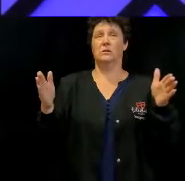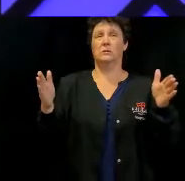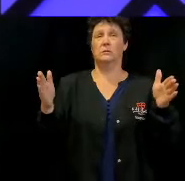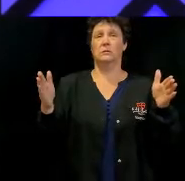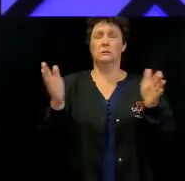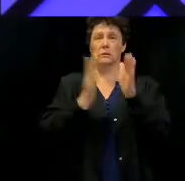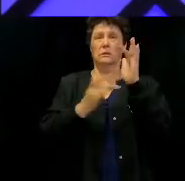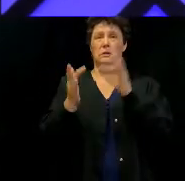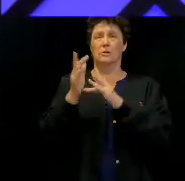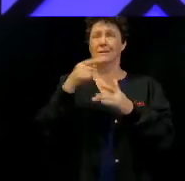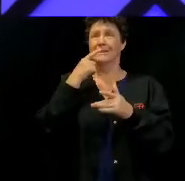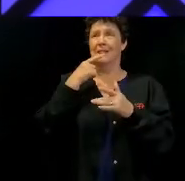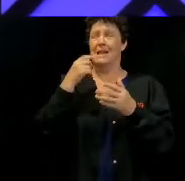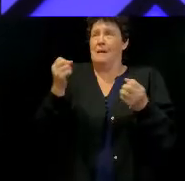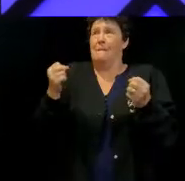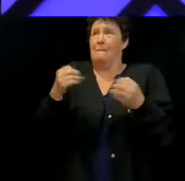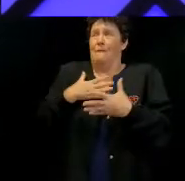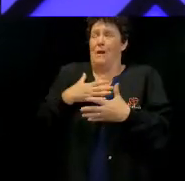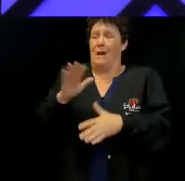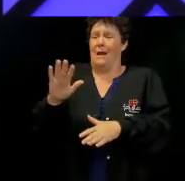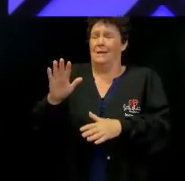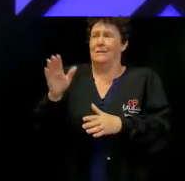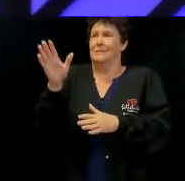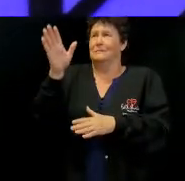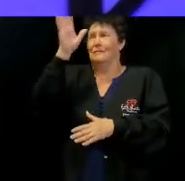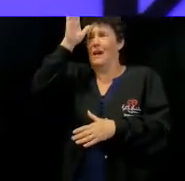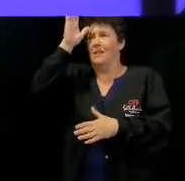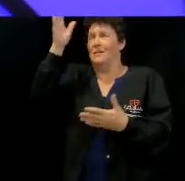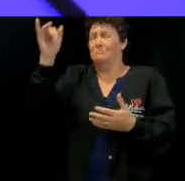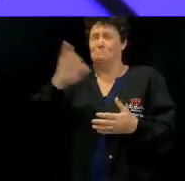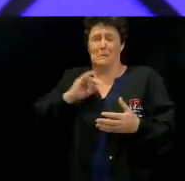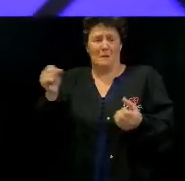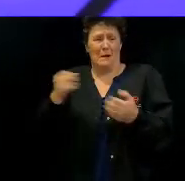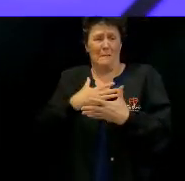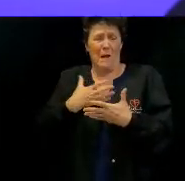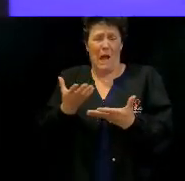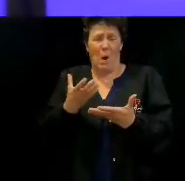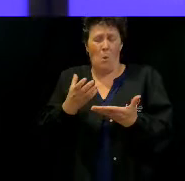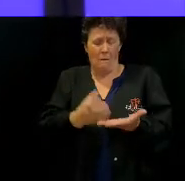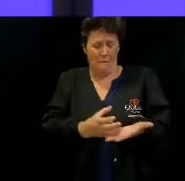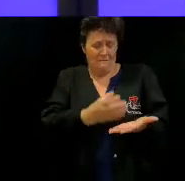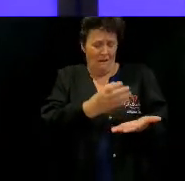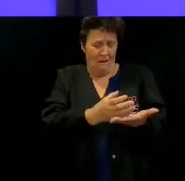Jesus is saying, I'm afraid, Father. I want this cup to pass from me.